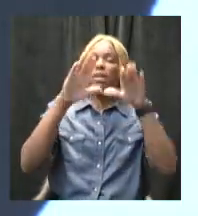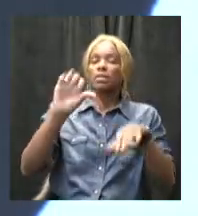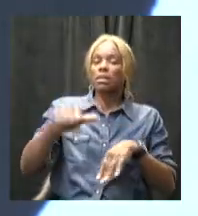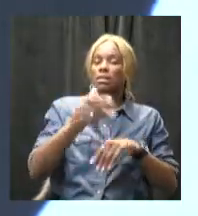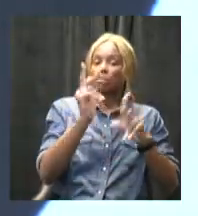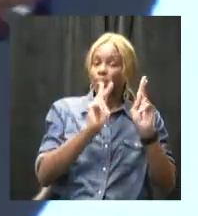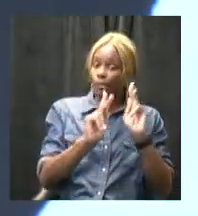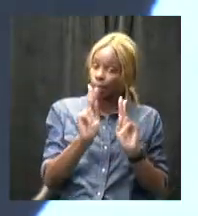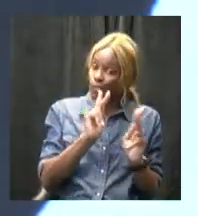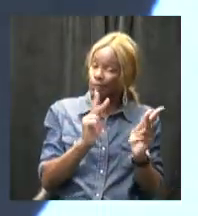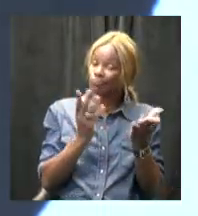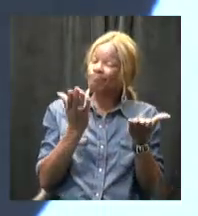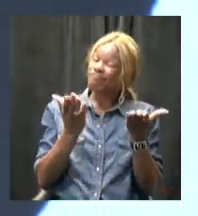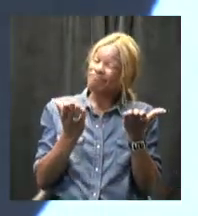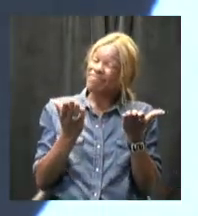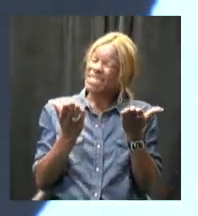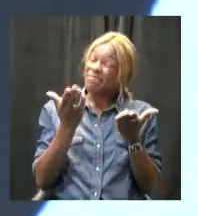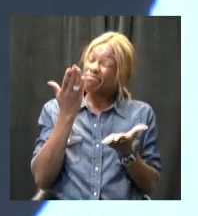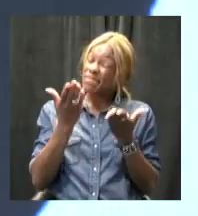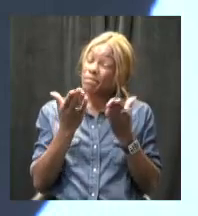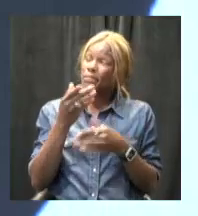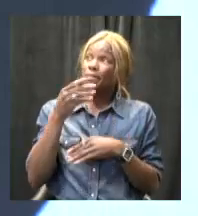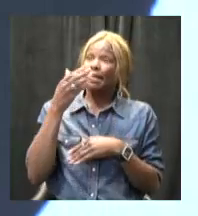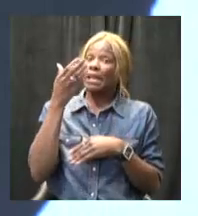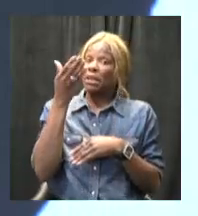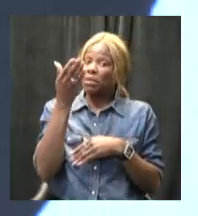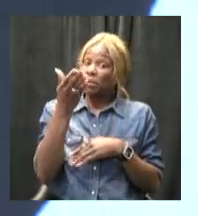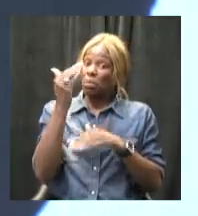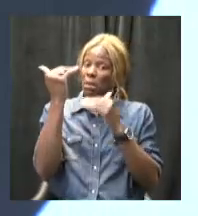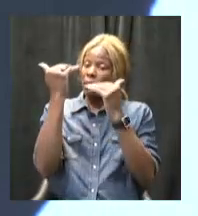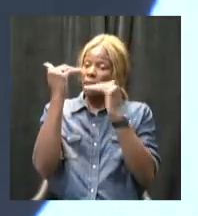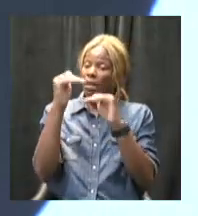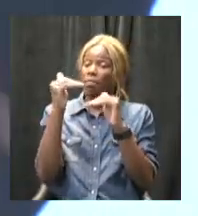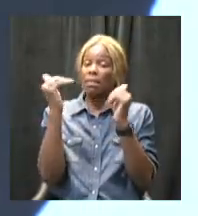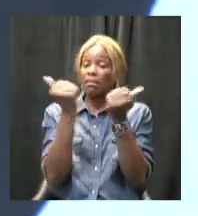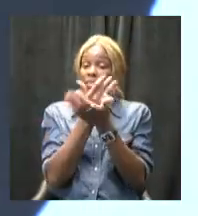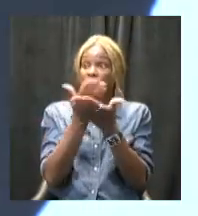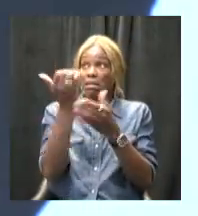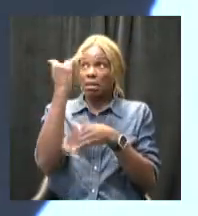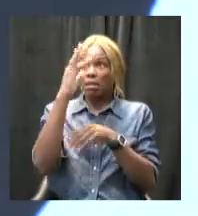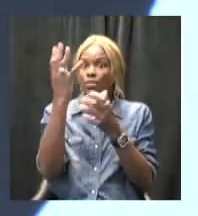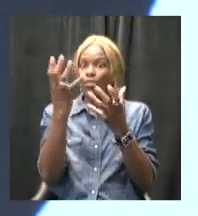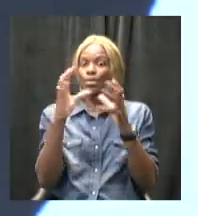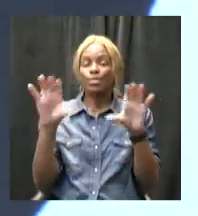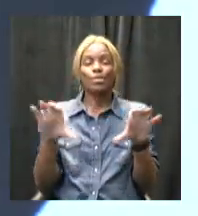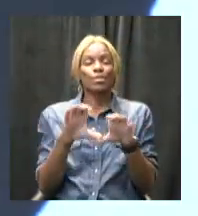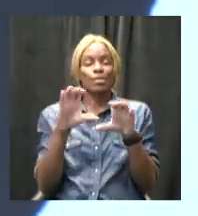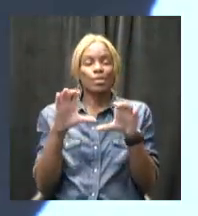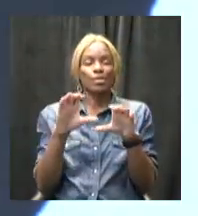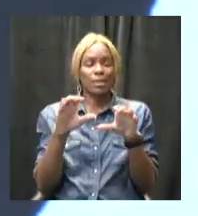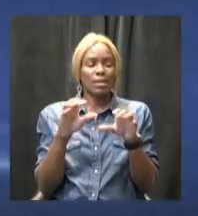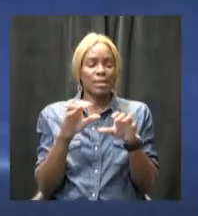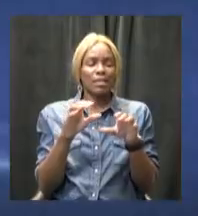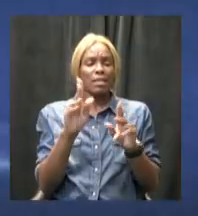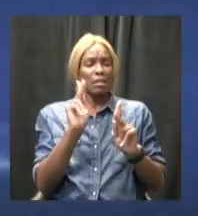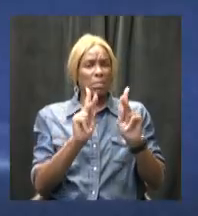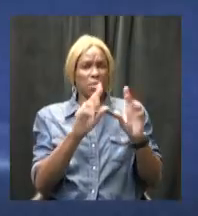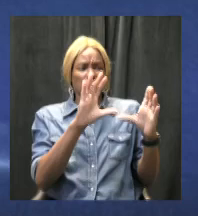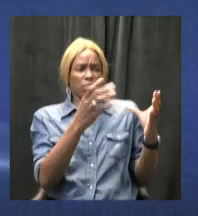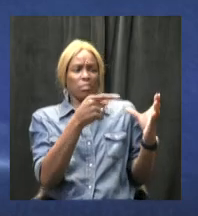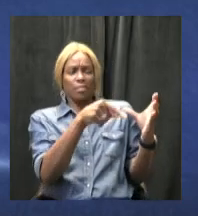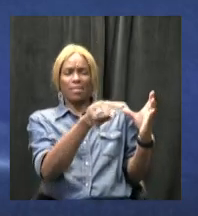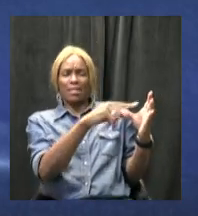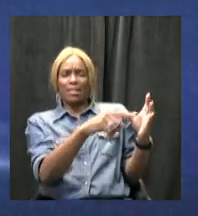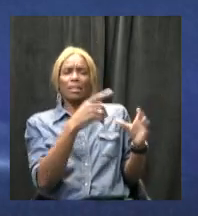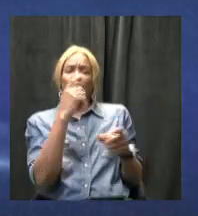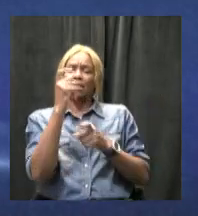of God, maybe you are limiting what God wants to do. They are generous to God. They are generous to